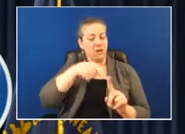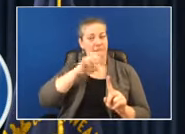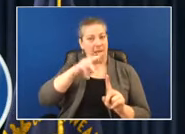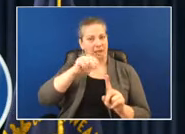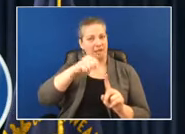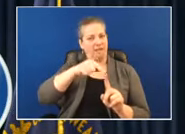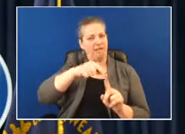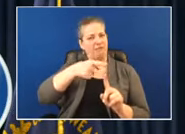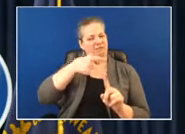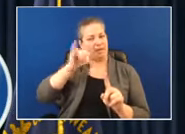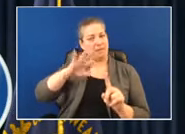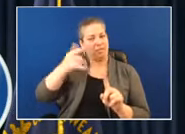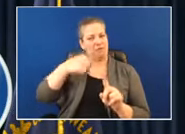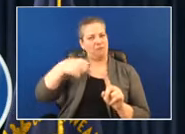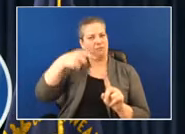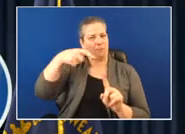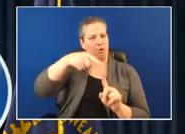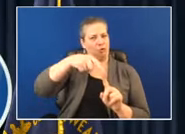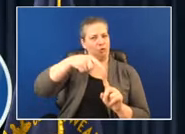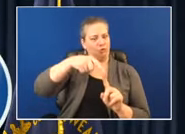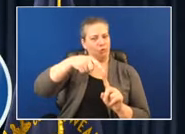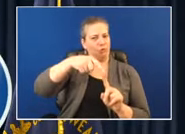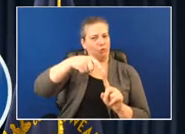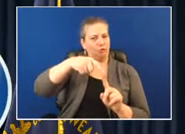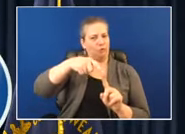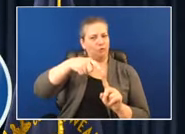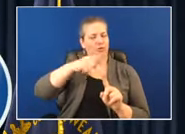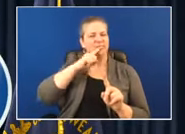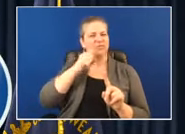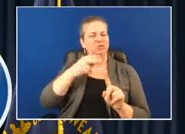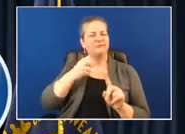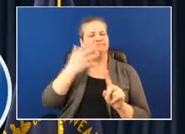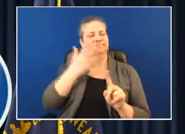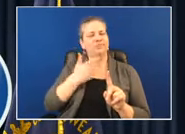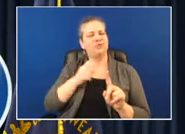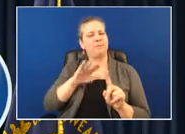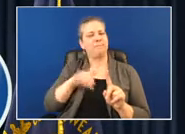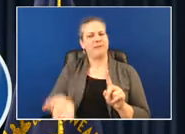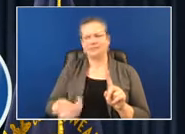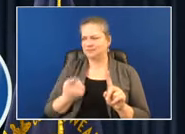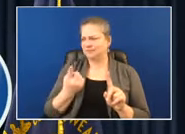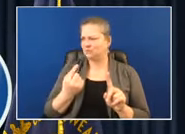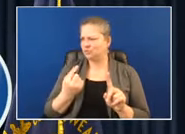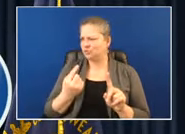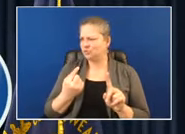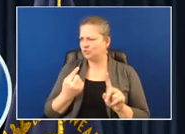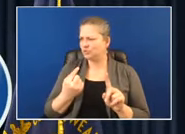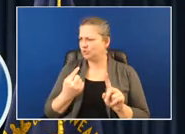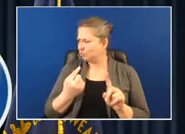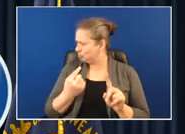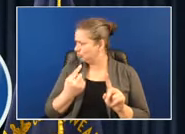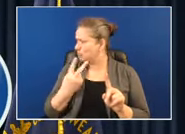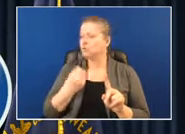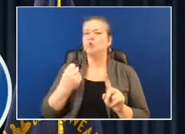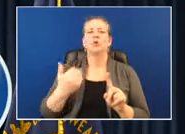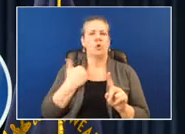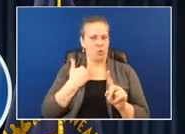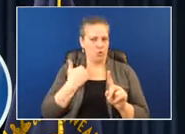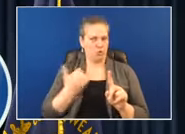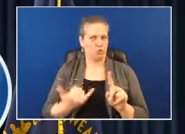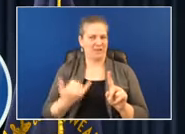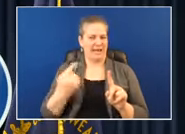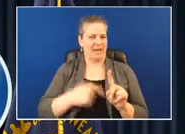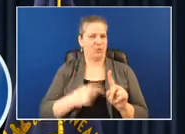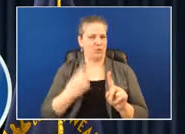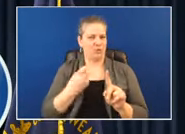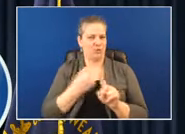and unfortunately passed away, I think a year ago today, 2 years ago today. So